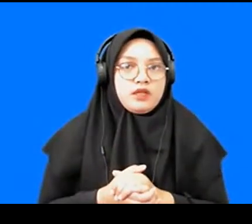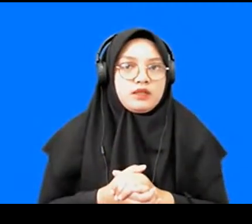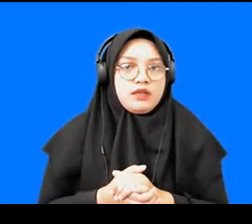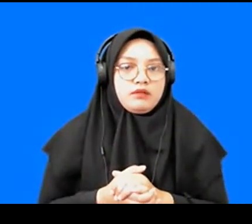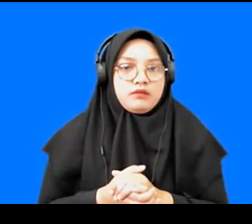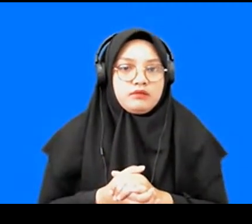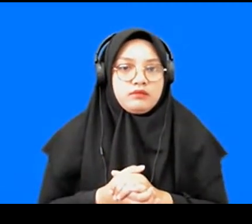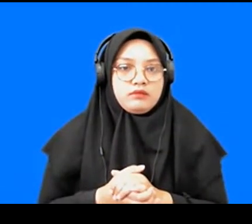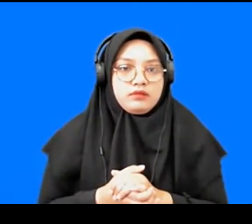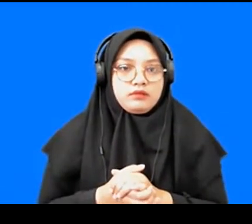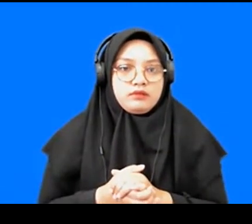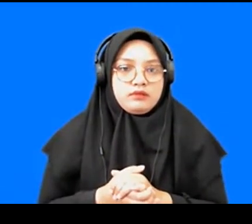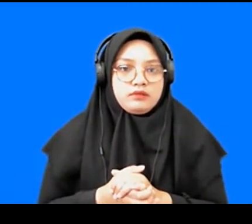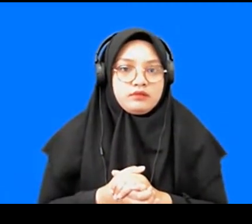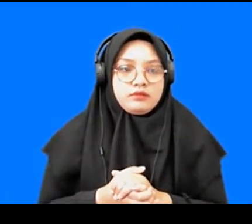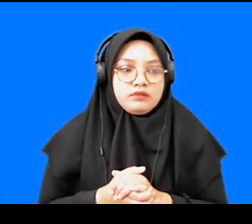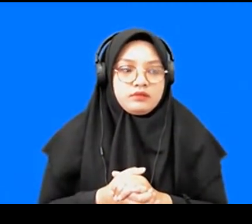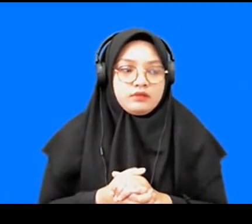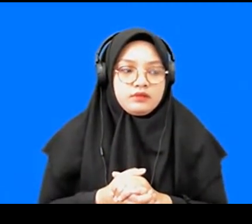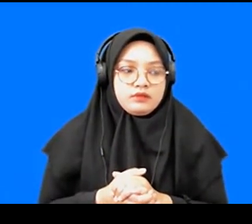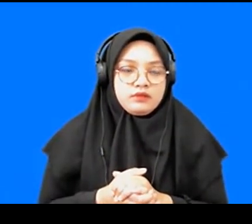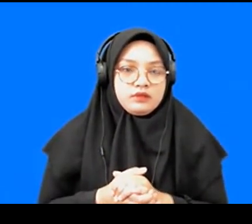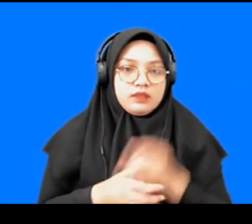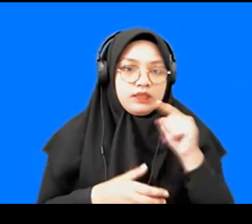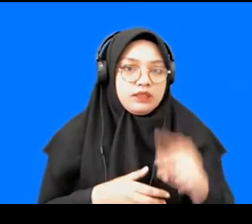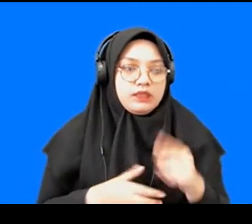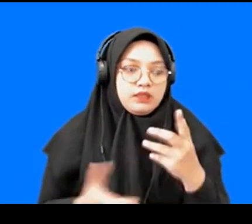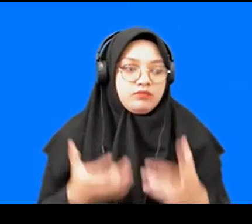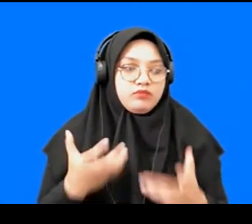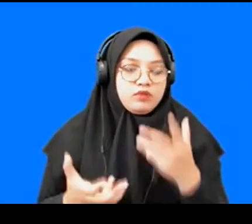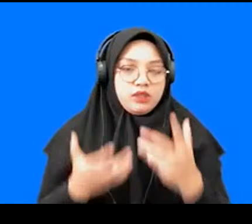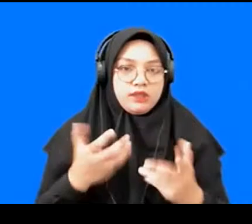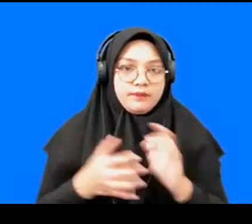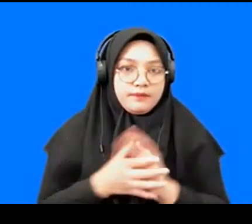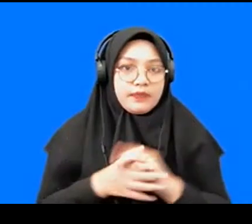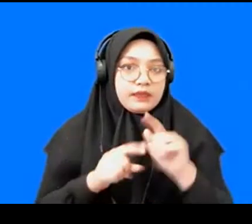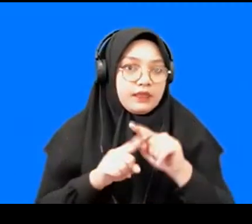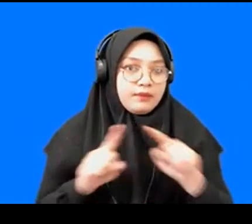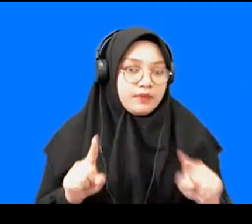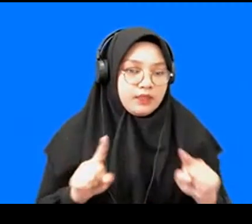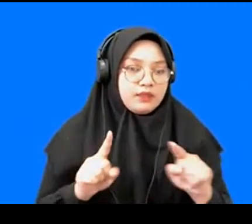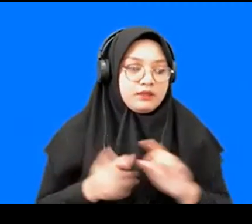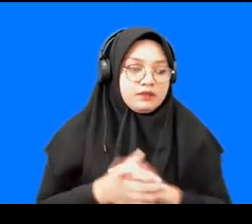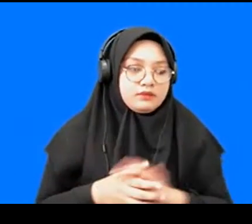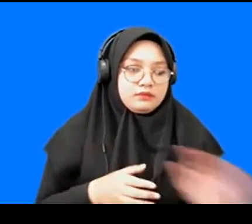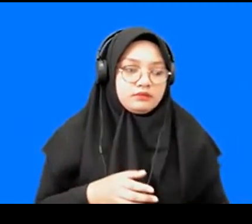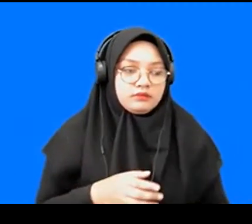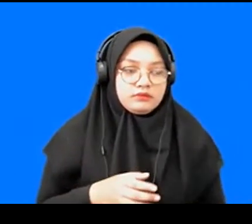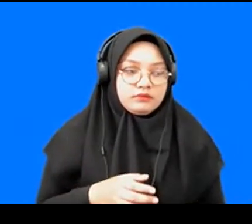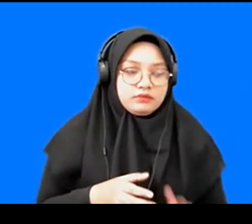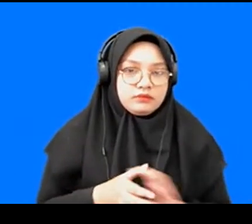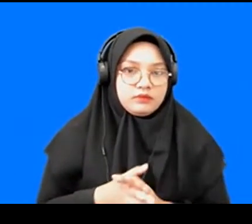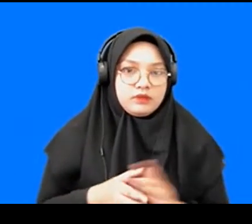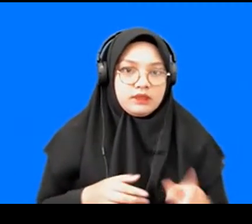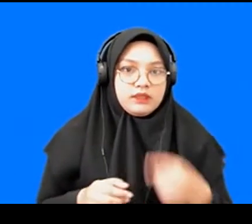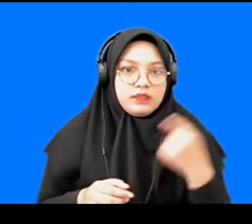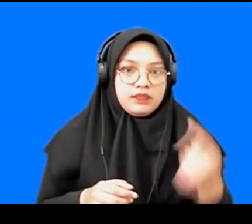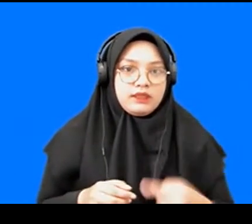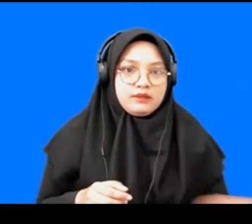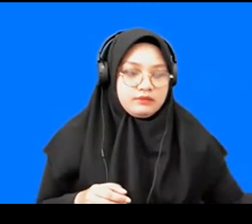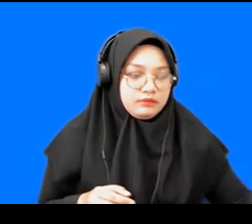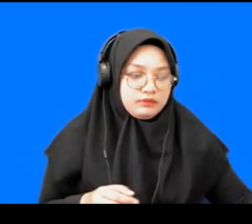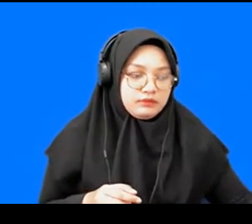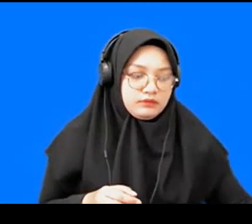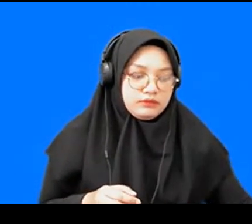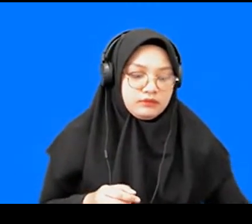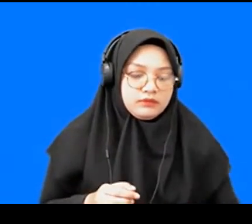It's very much possible. And the thing is that if you have evidence clearly written on that things have not worked, you trusted